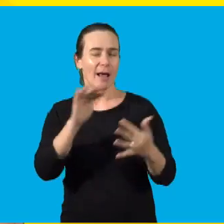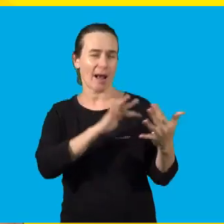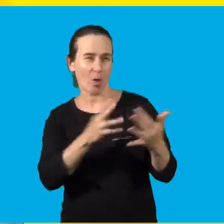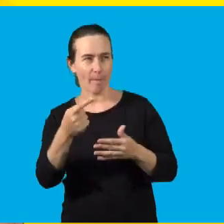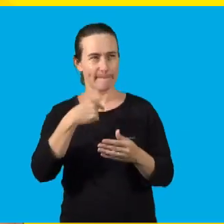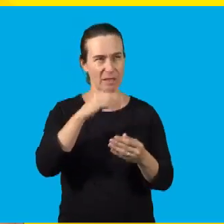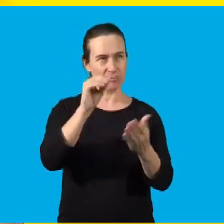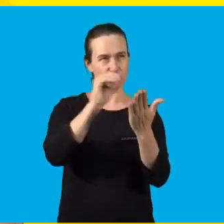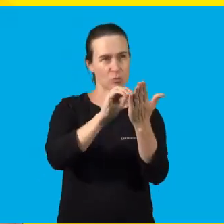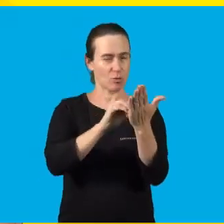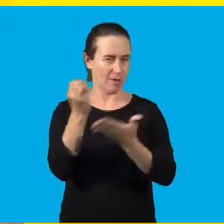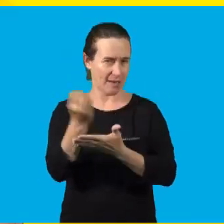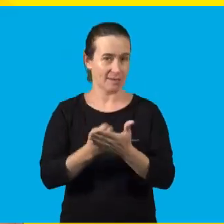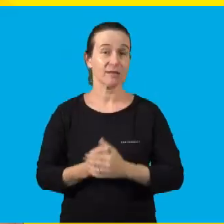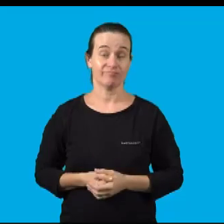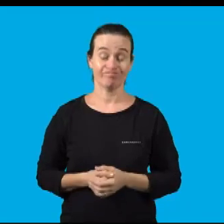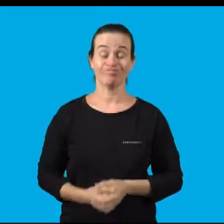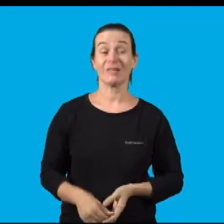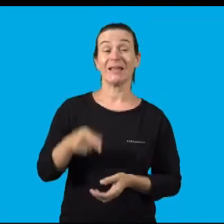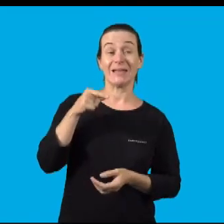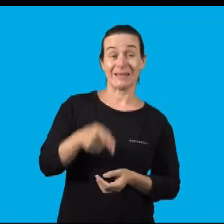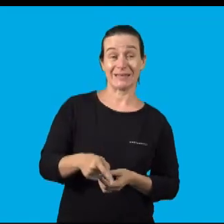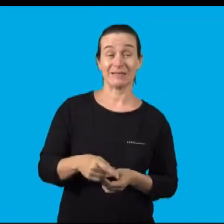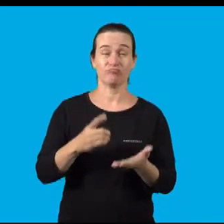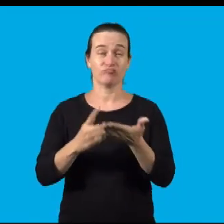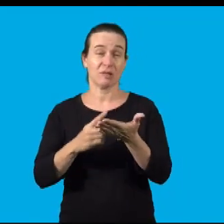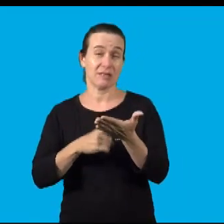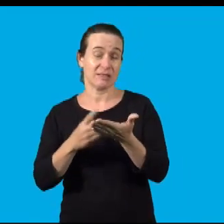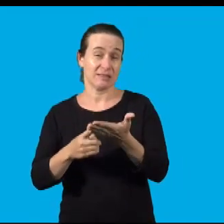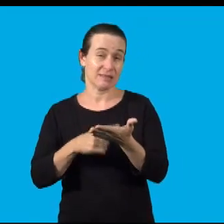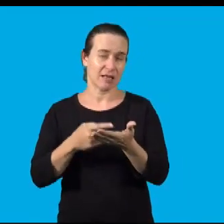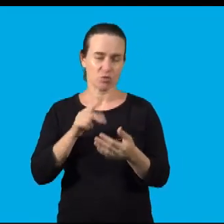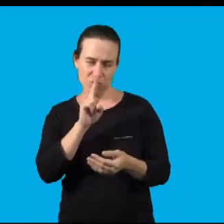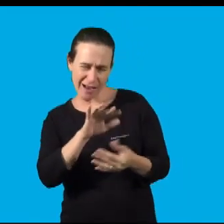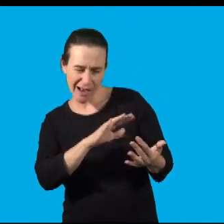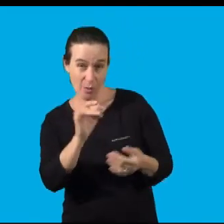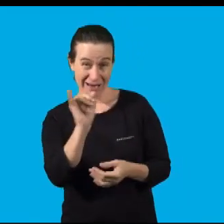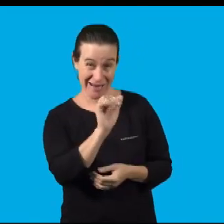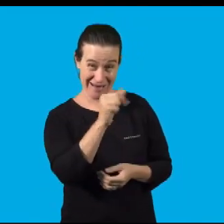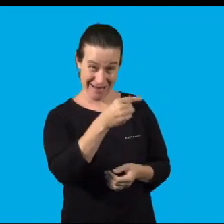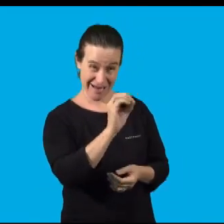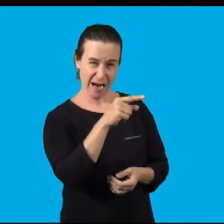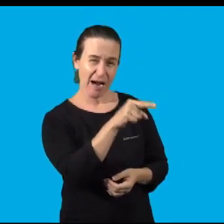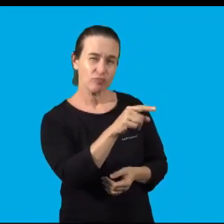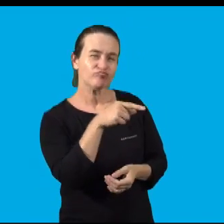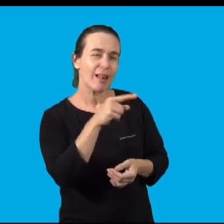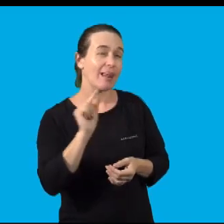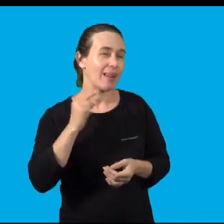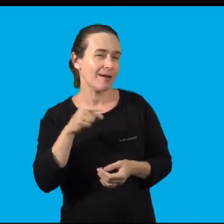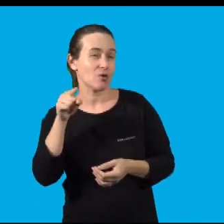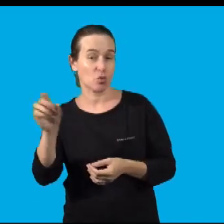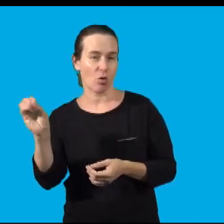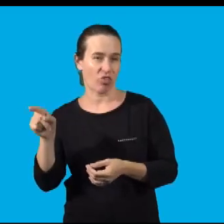how our argument will develop. Firstly, this will be discussed by examining how